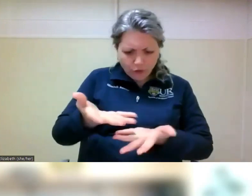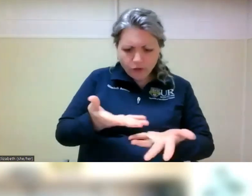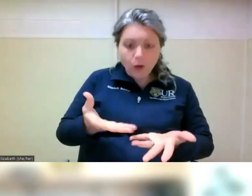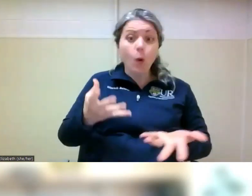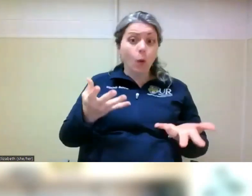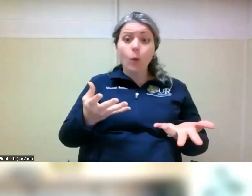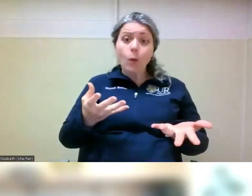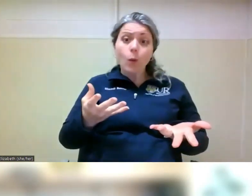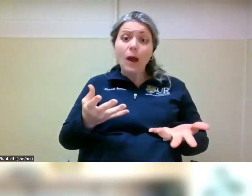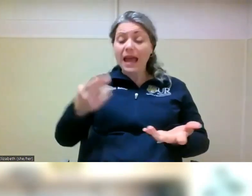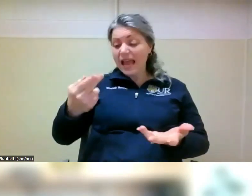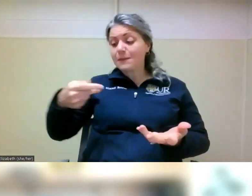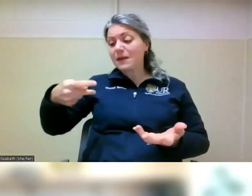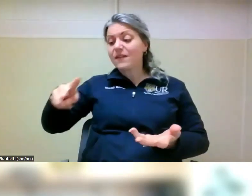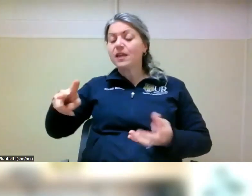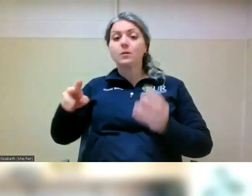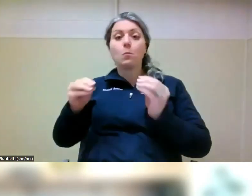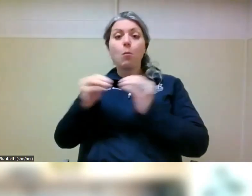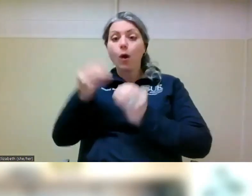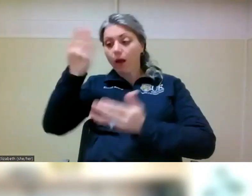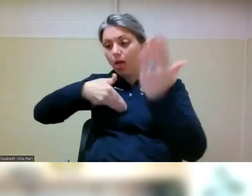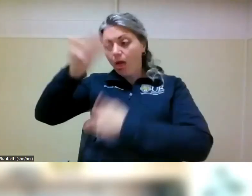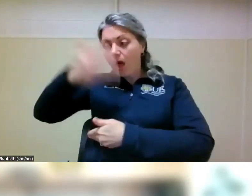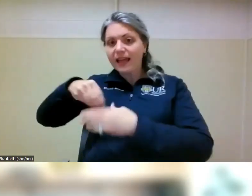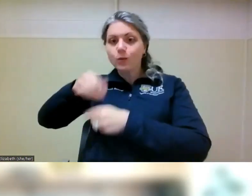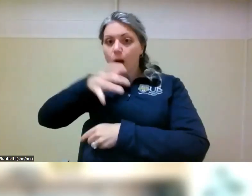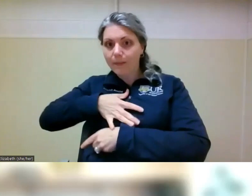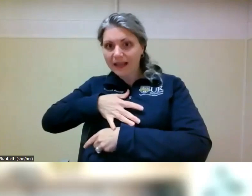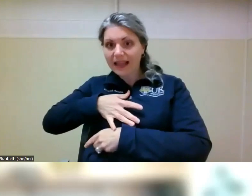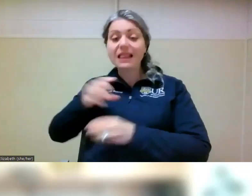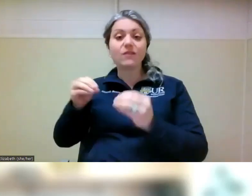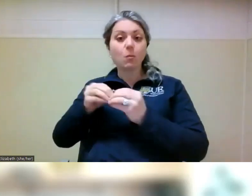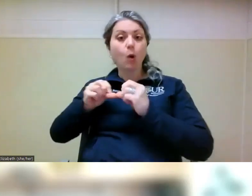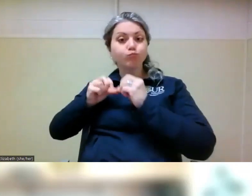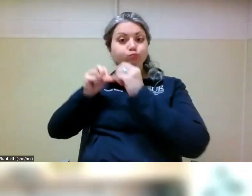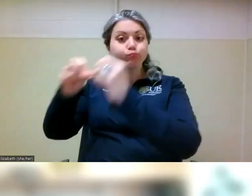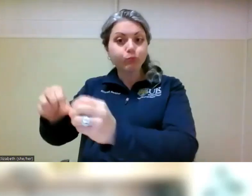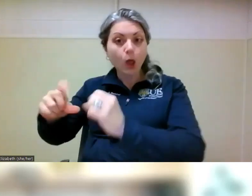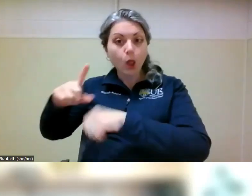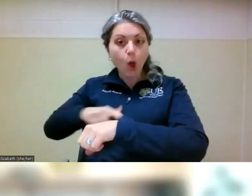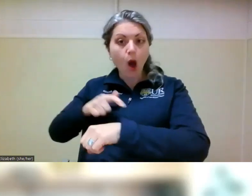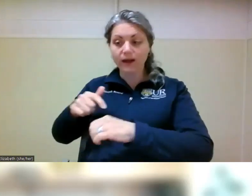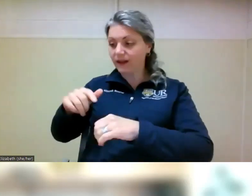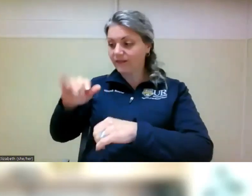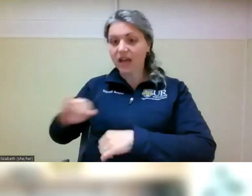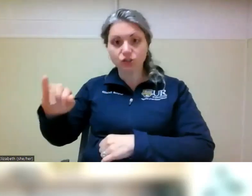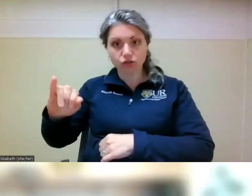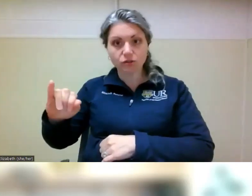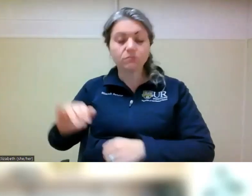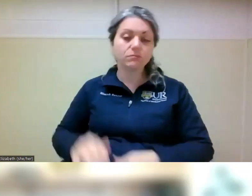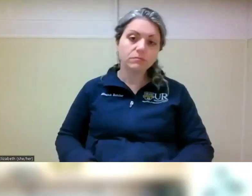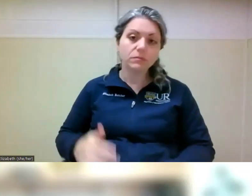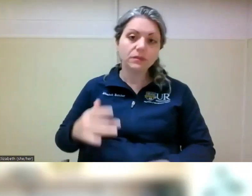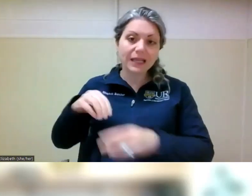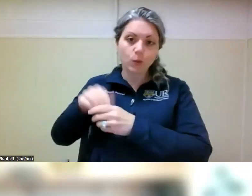missed in women, and they have more persistent infections. Interesting.